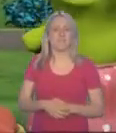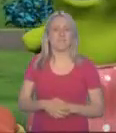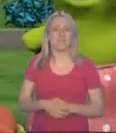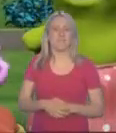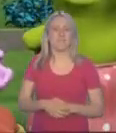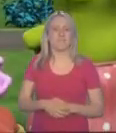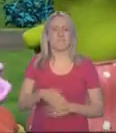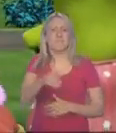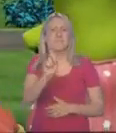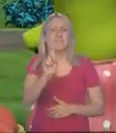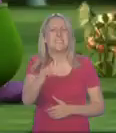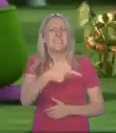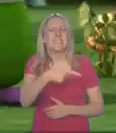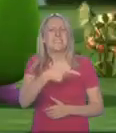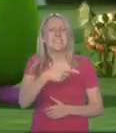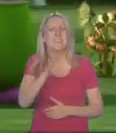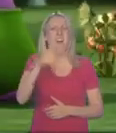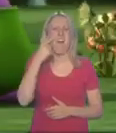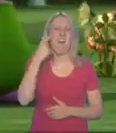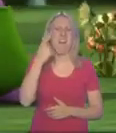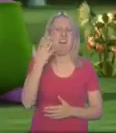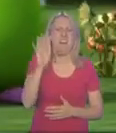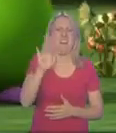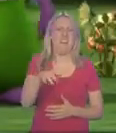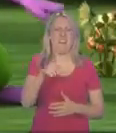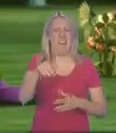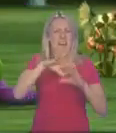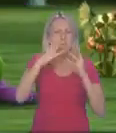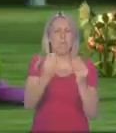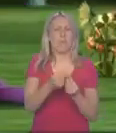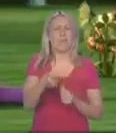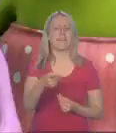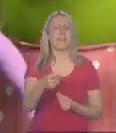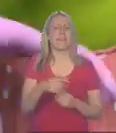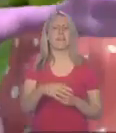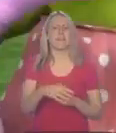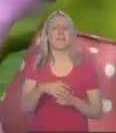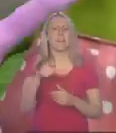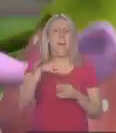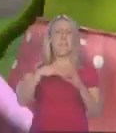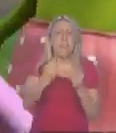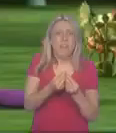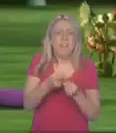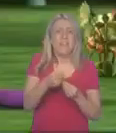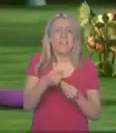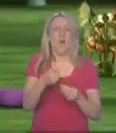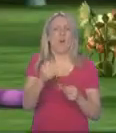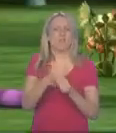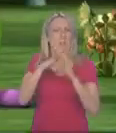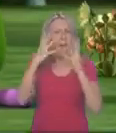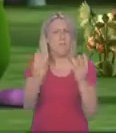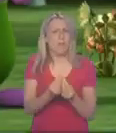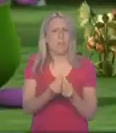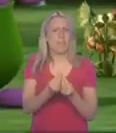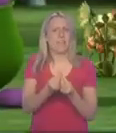What does it do, Pie? Simple, my dear Penny. It does everything. Everything?